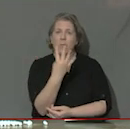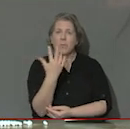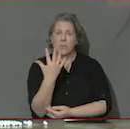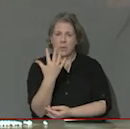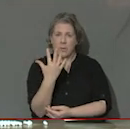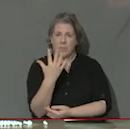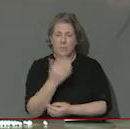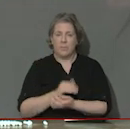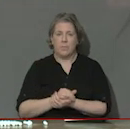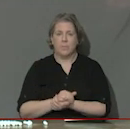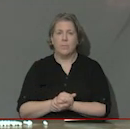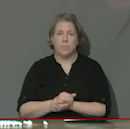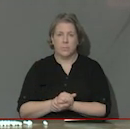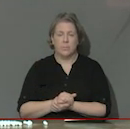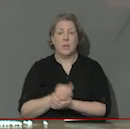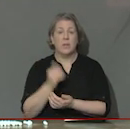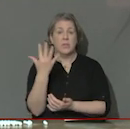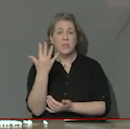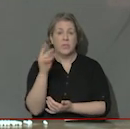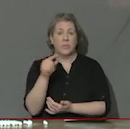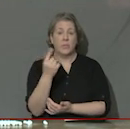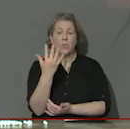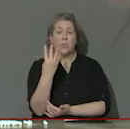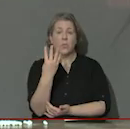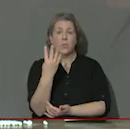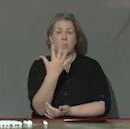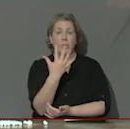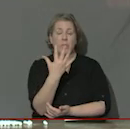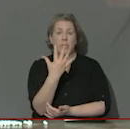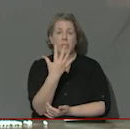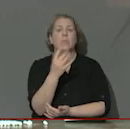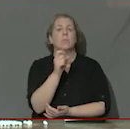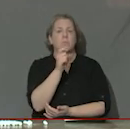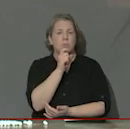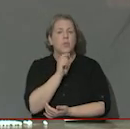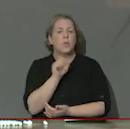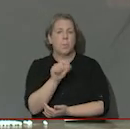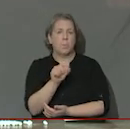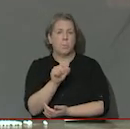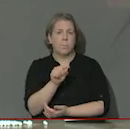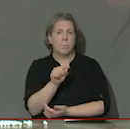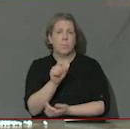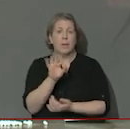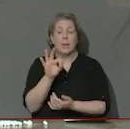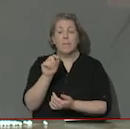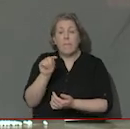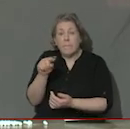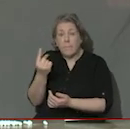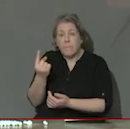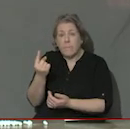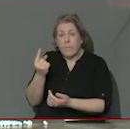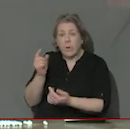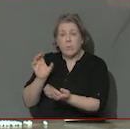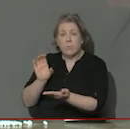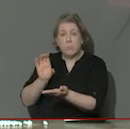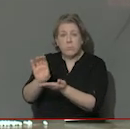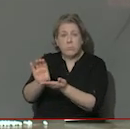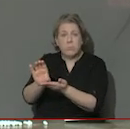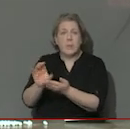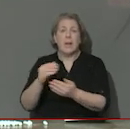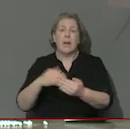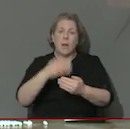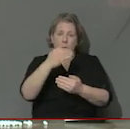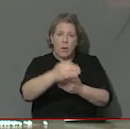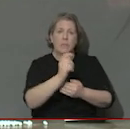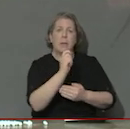All right, so the R5.45 you will use here. If it was first issued and then bought back, then you